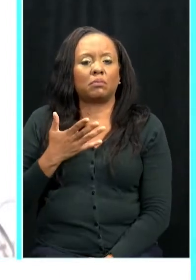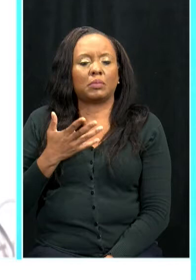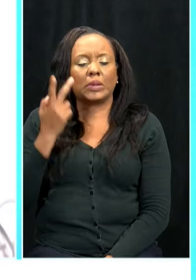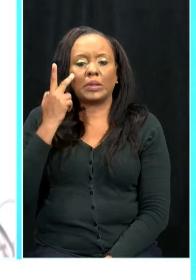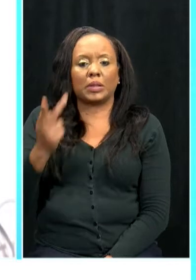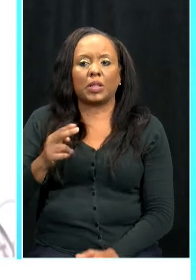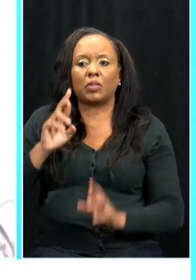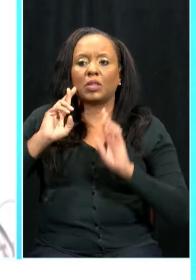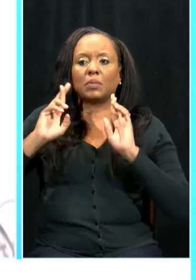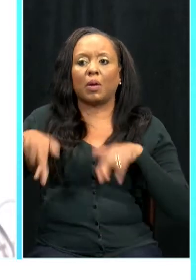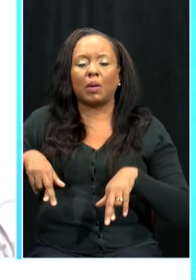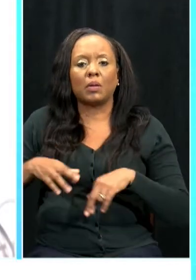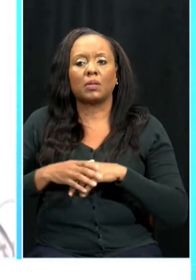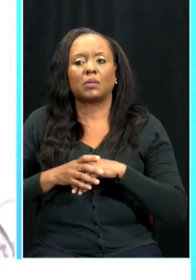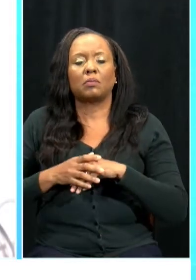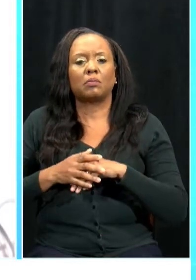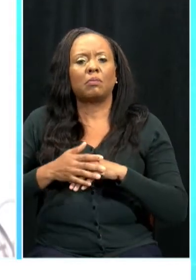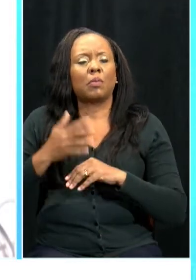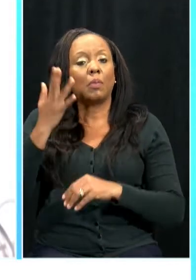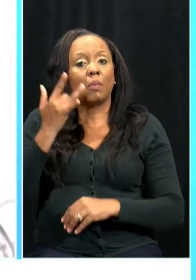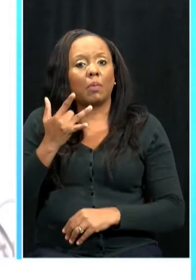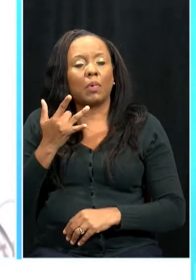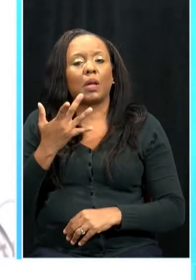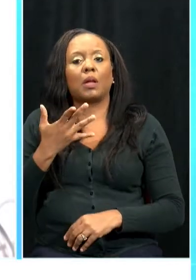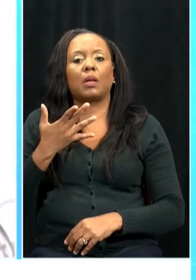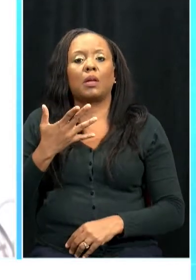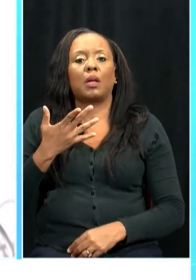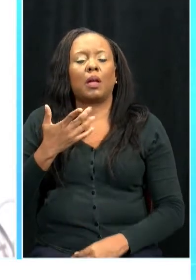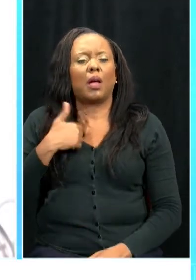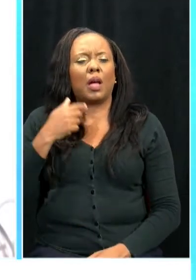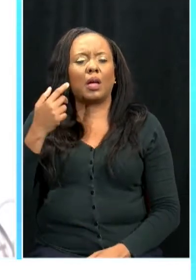because of the history of voting in Barbados.